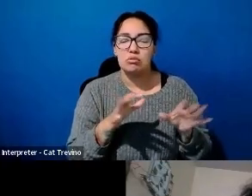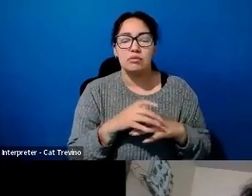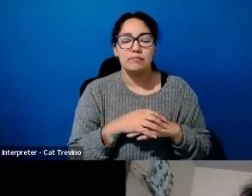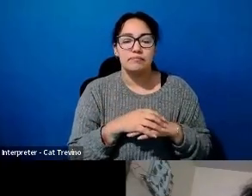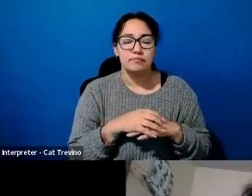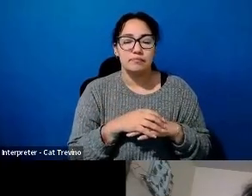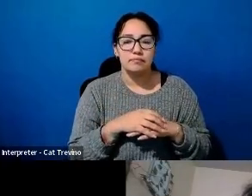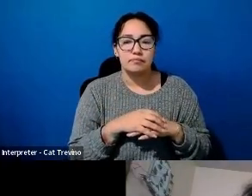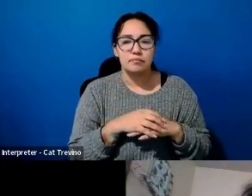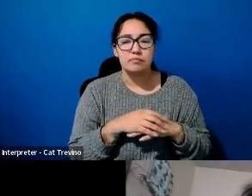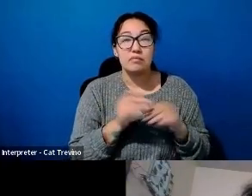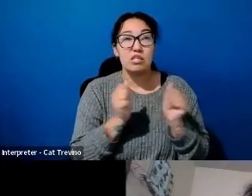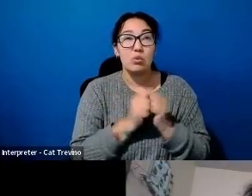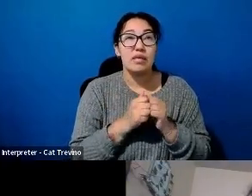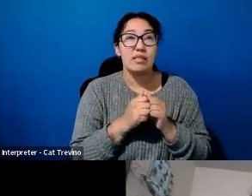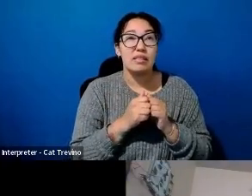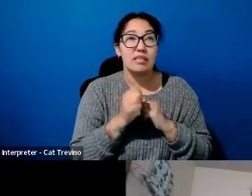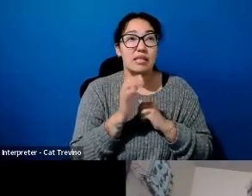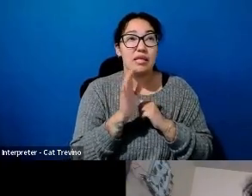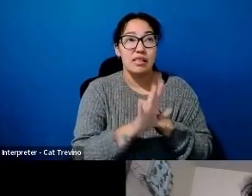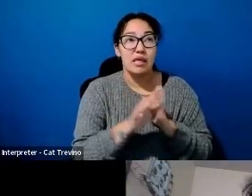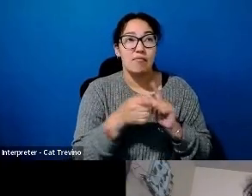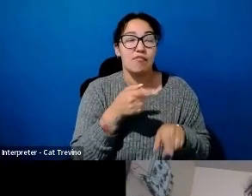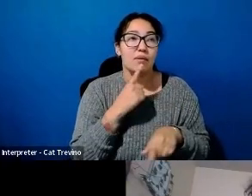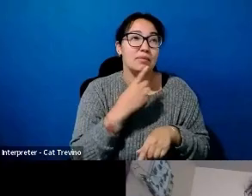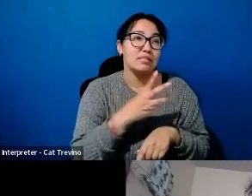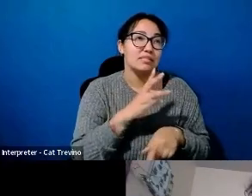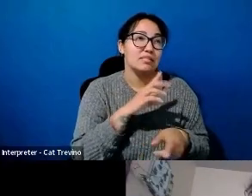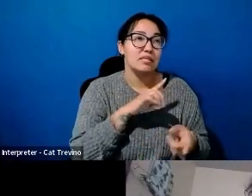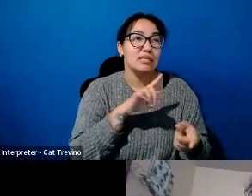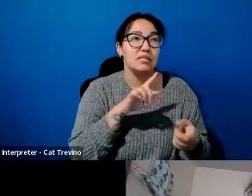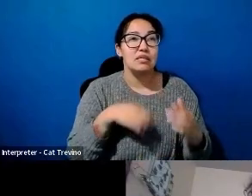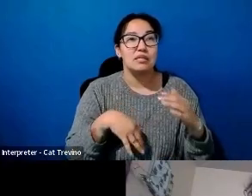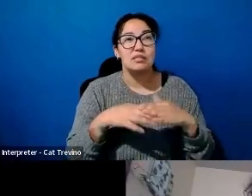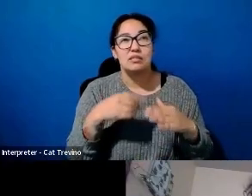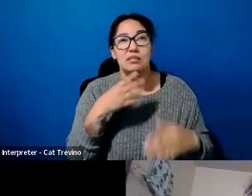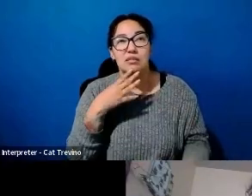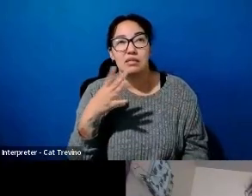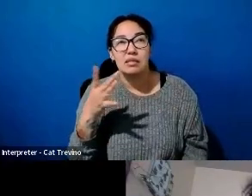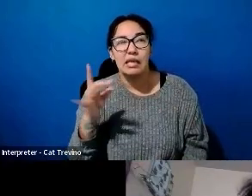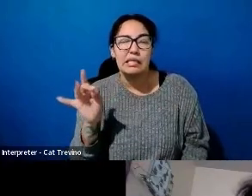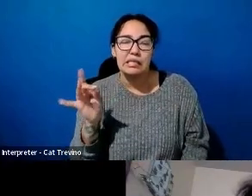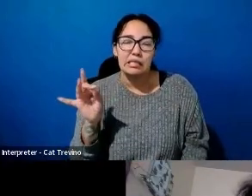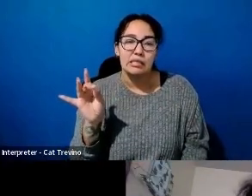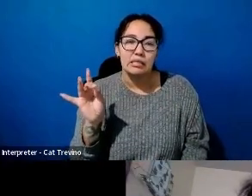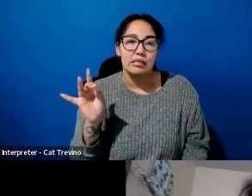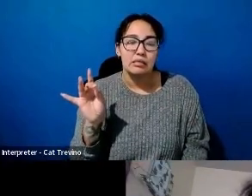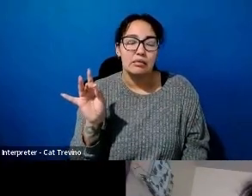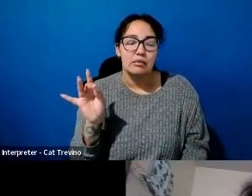I was with them from 16 all the way up until I was about 18 years old.